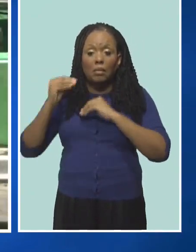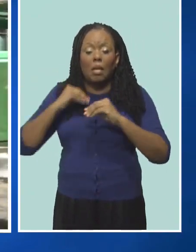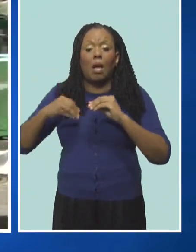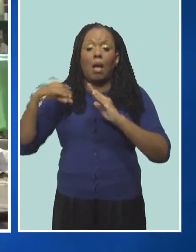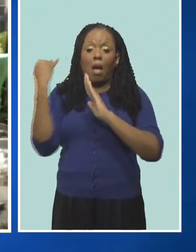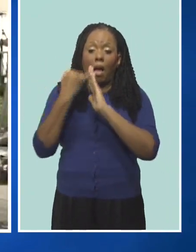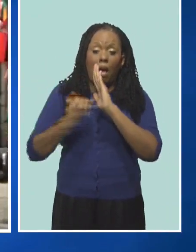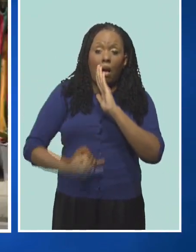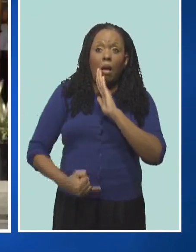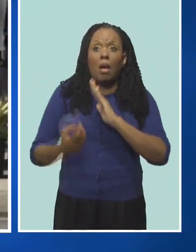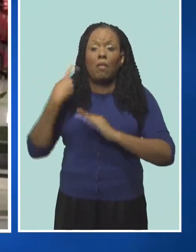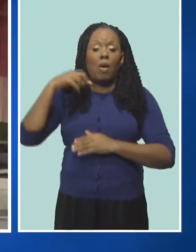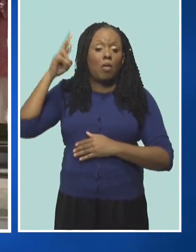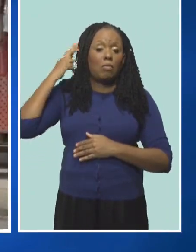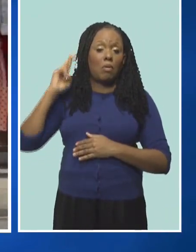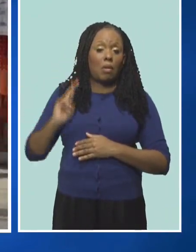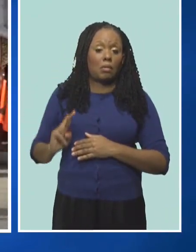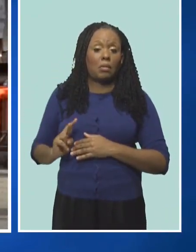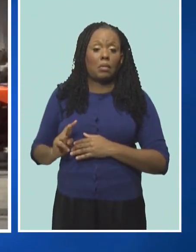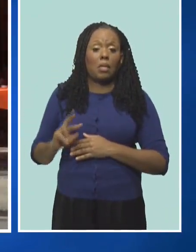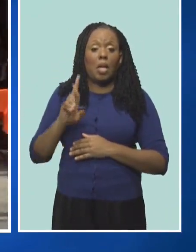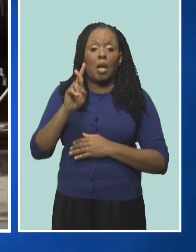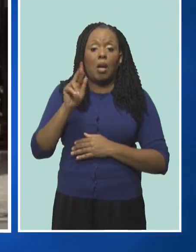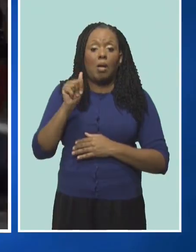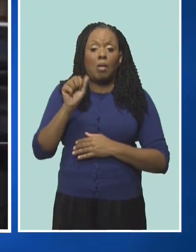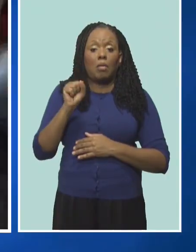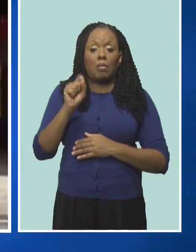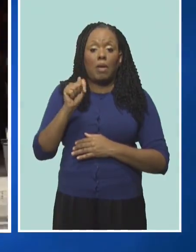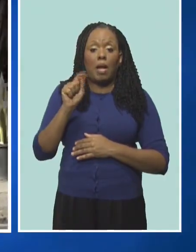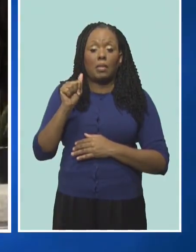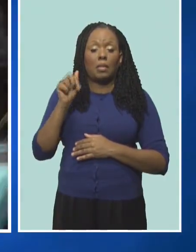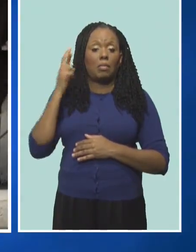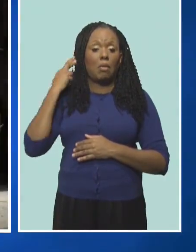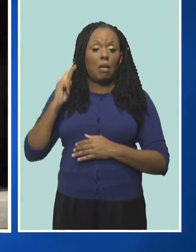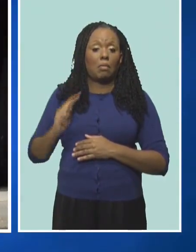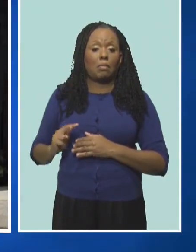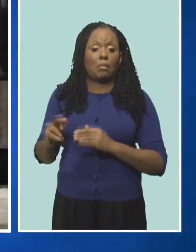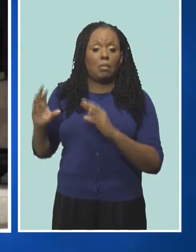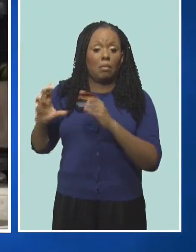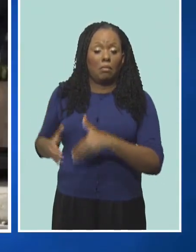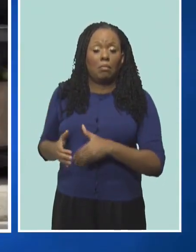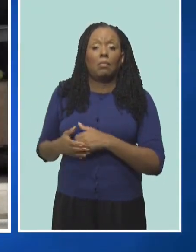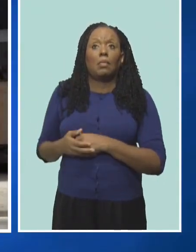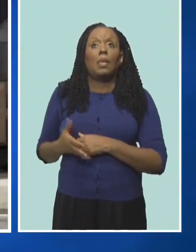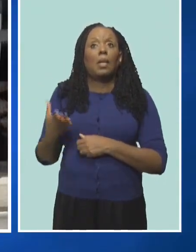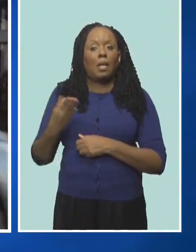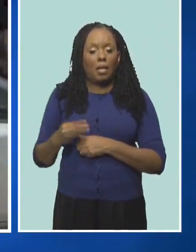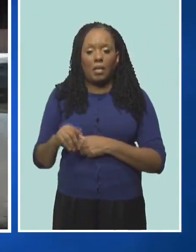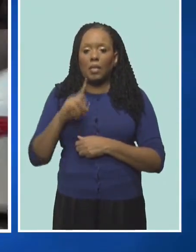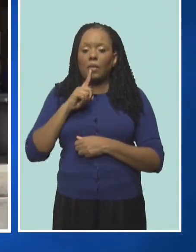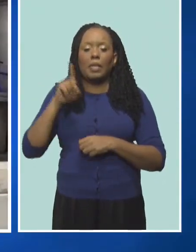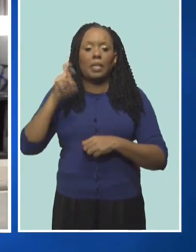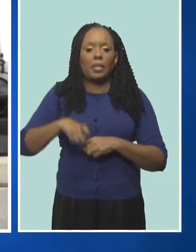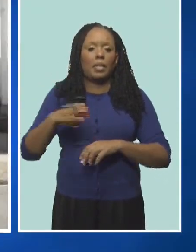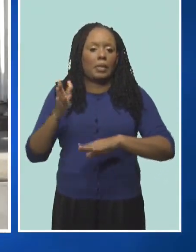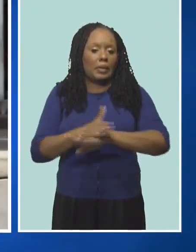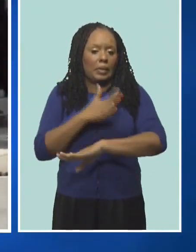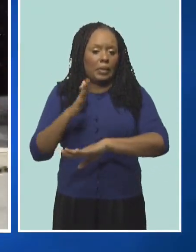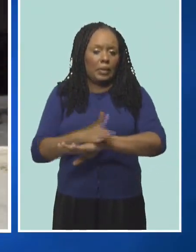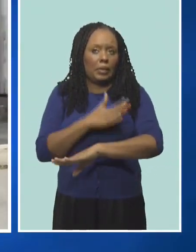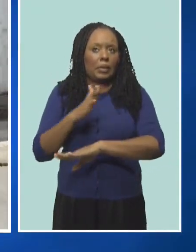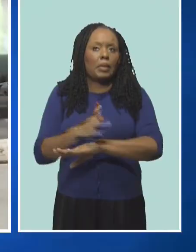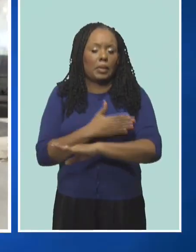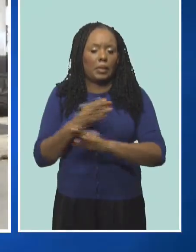expression for the Rastafarian community in Bridgetown, and like many areas in the city, is in need of a